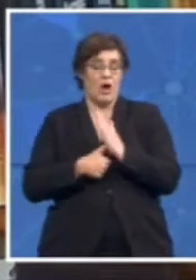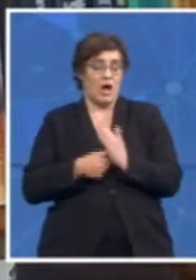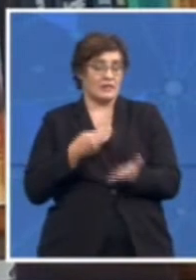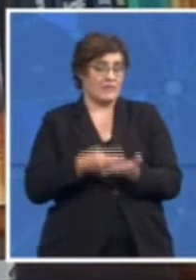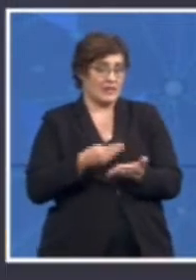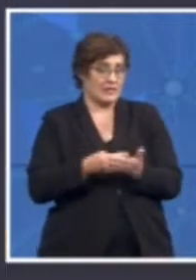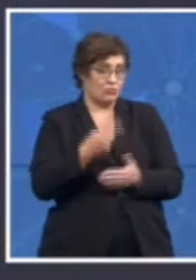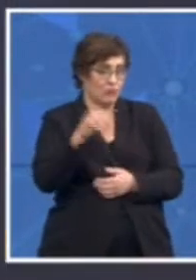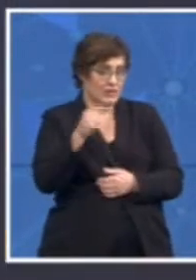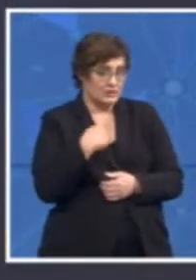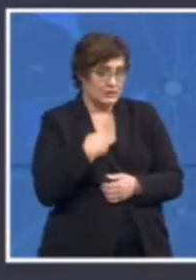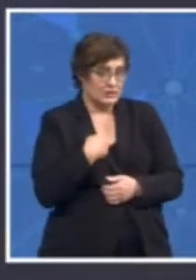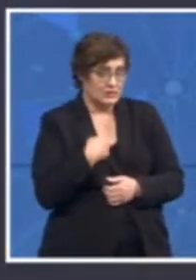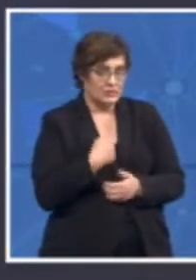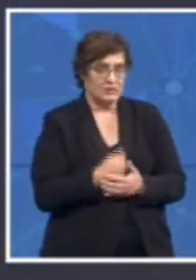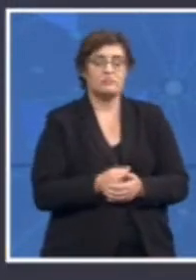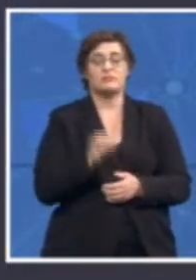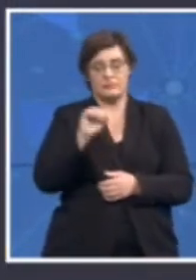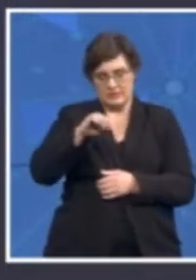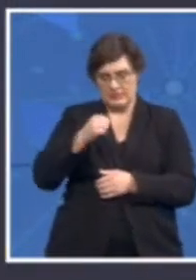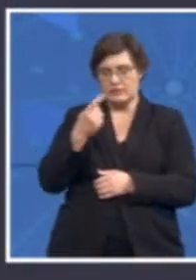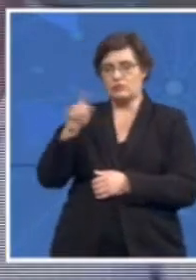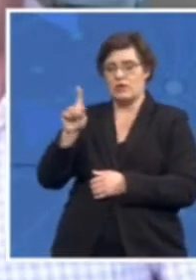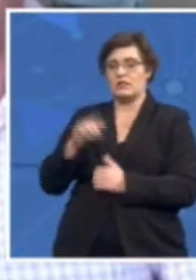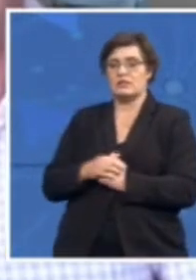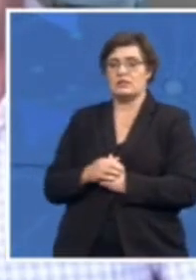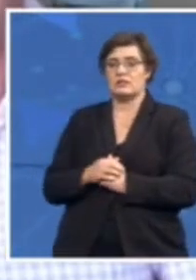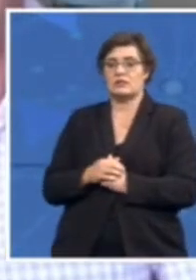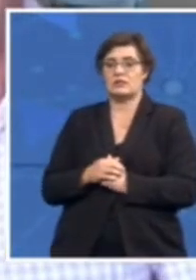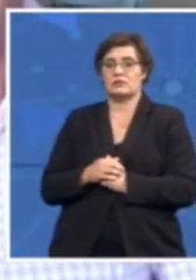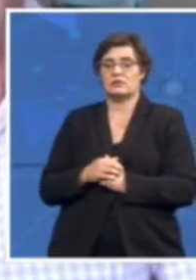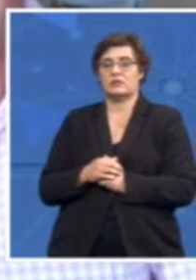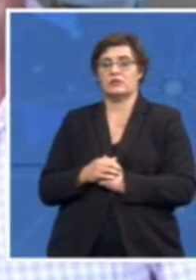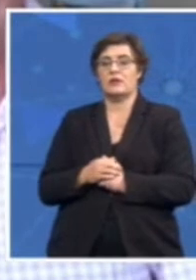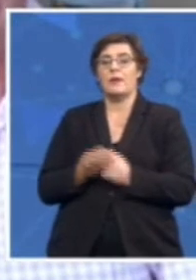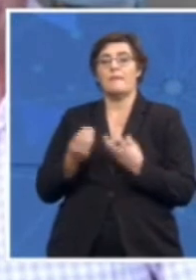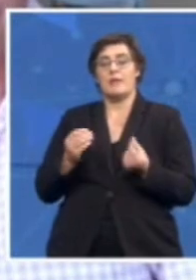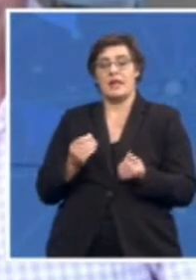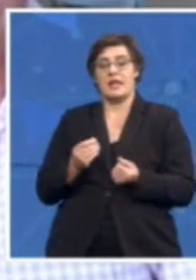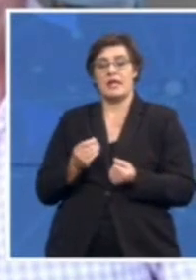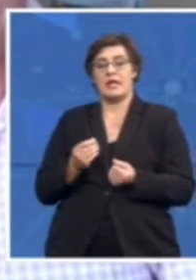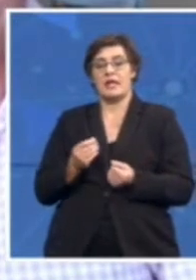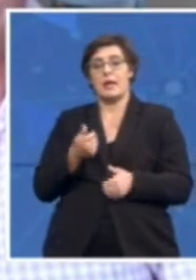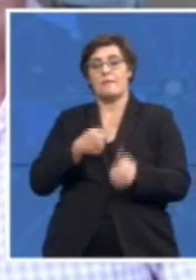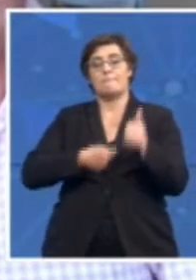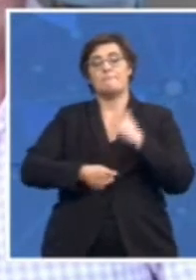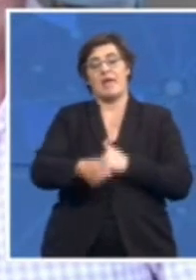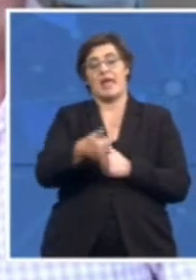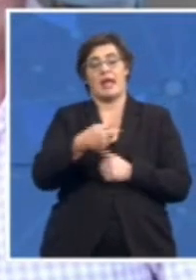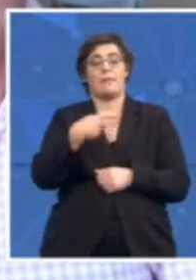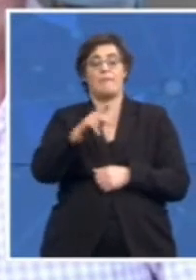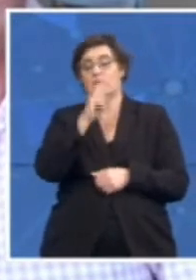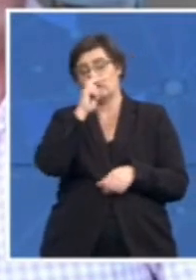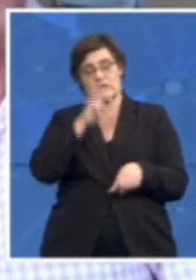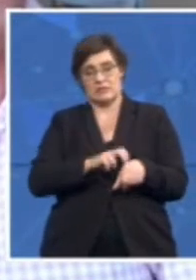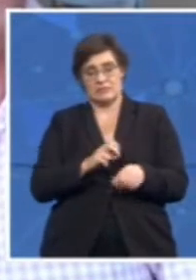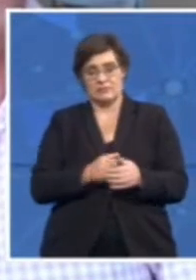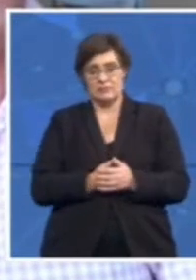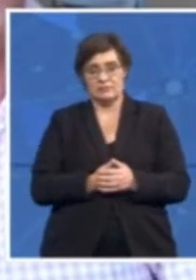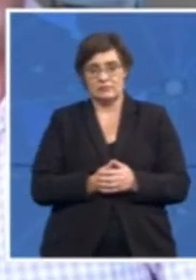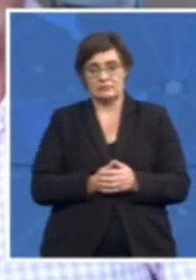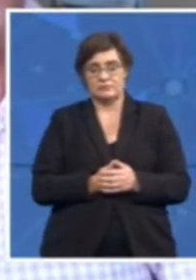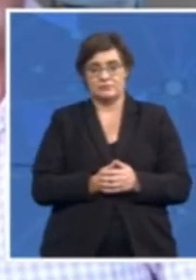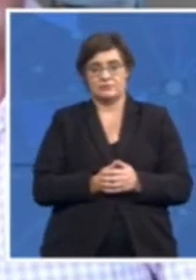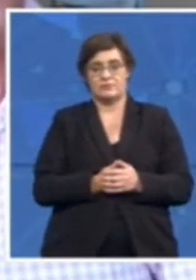Correct, Ikonati. So that's money without having to be repaid. Thank you. At